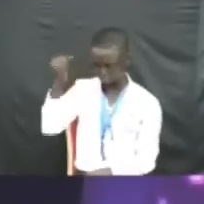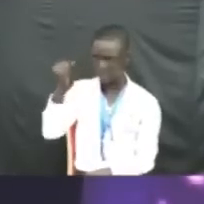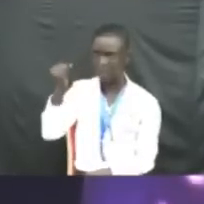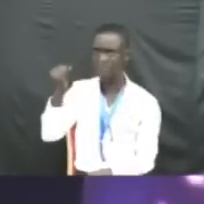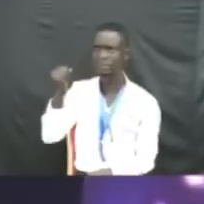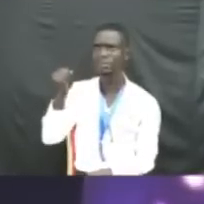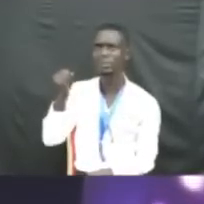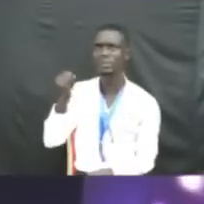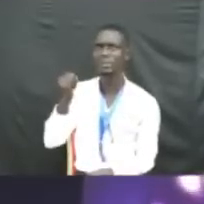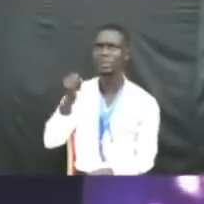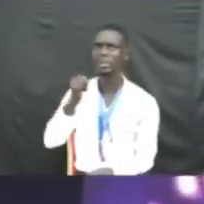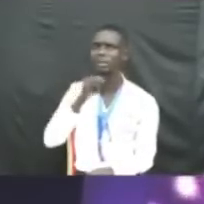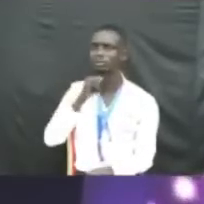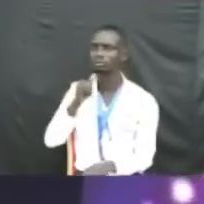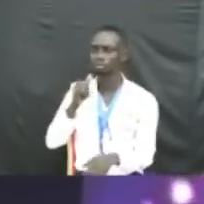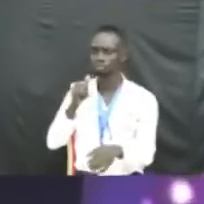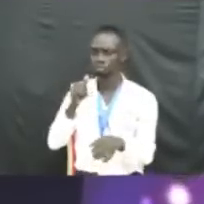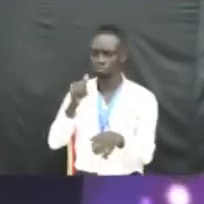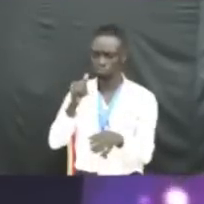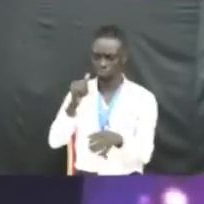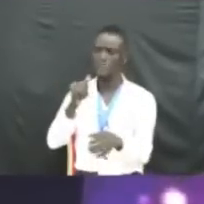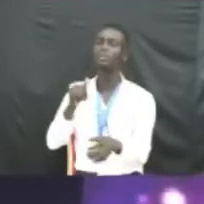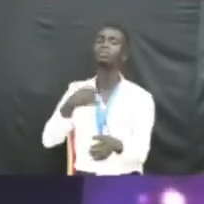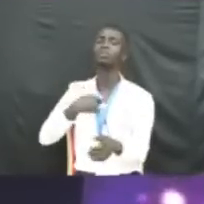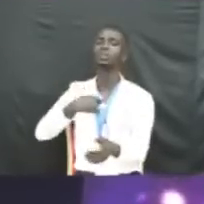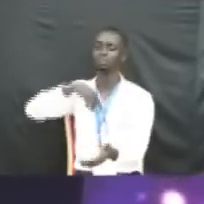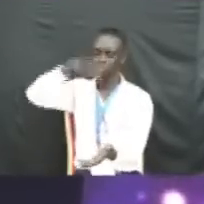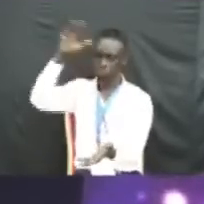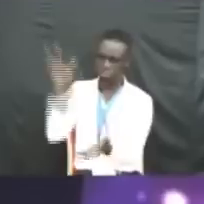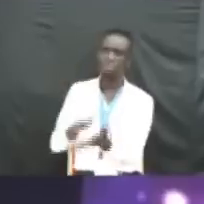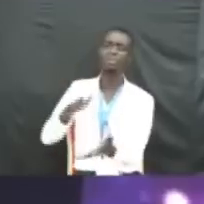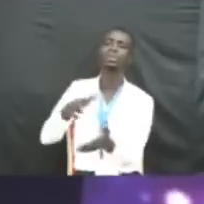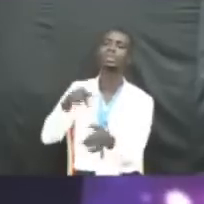unreservedly endorse this conference.